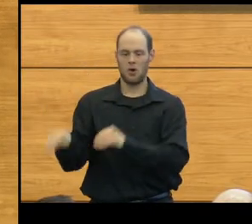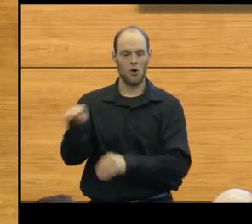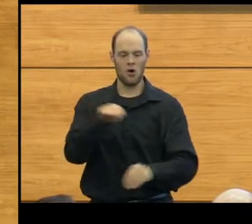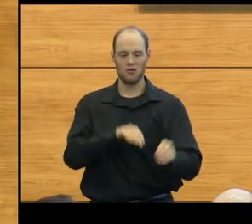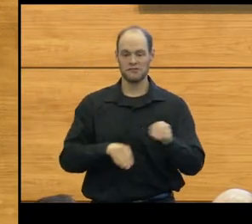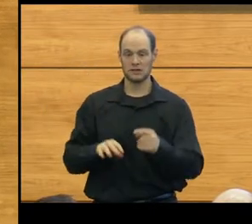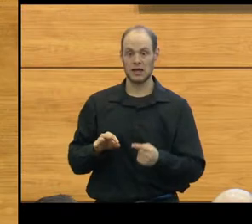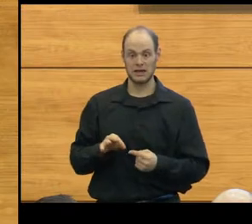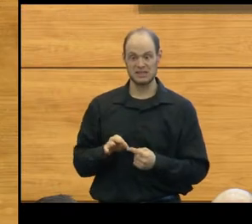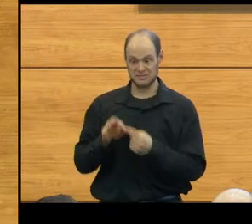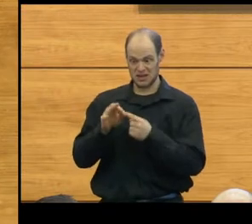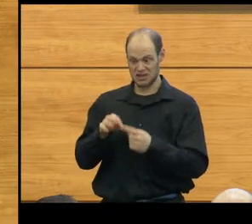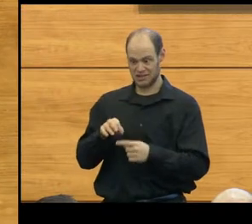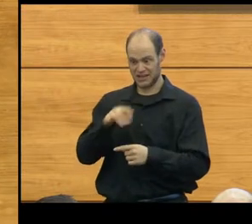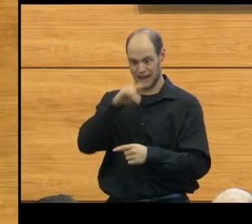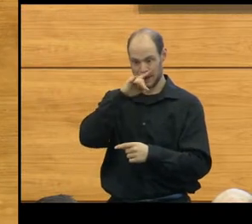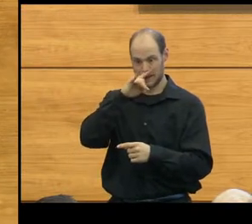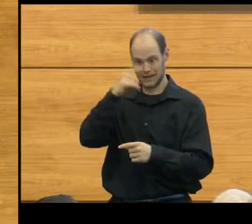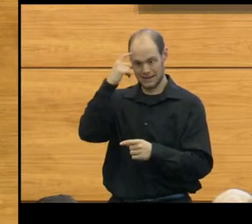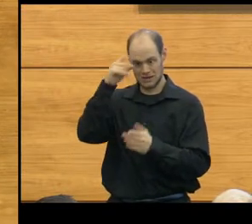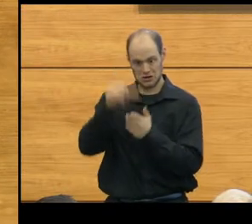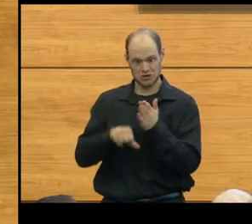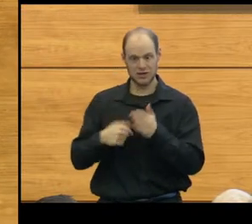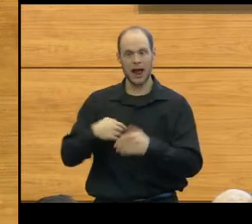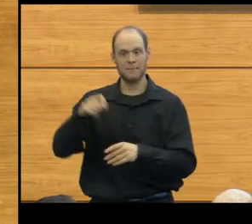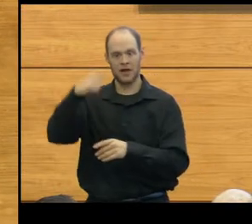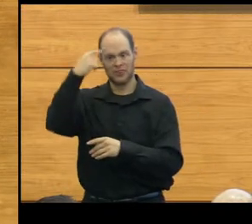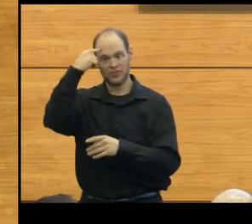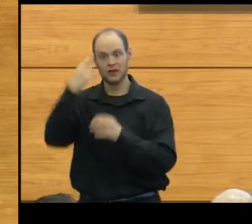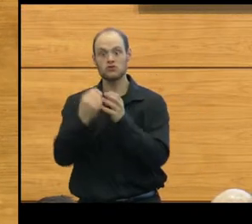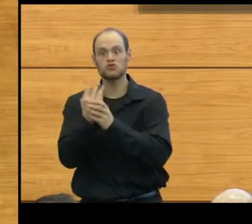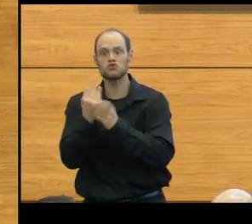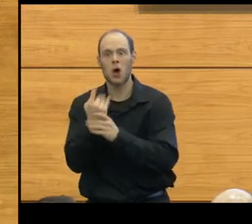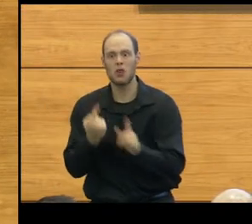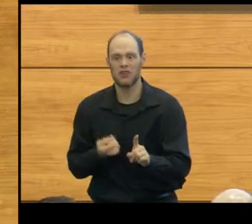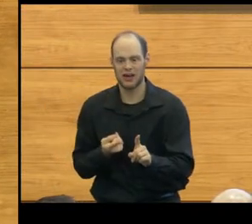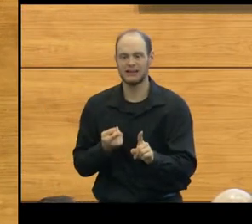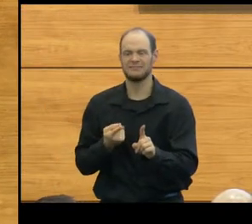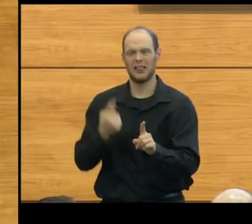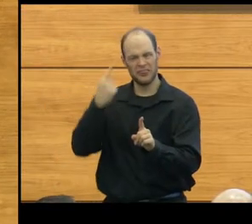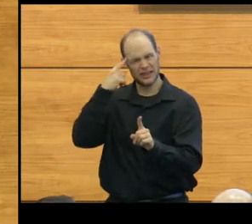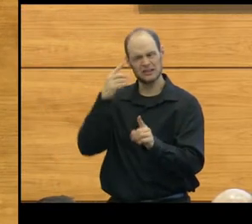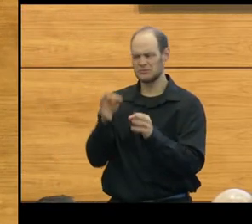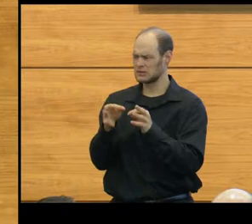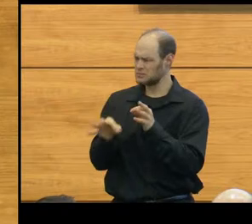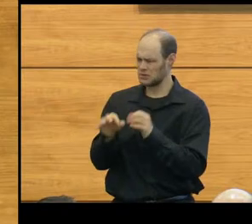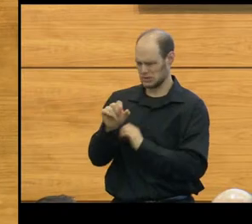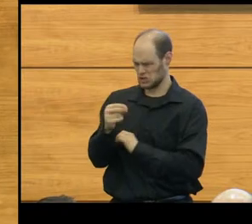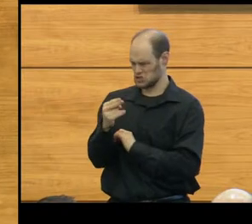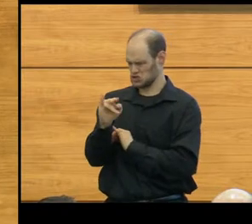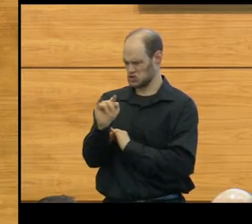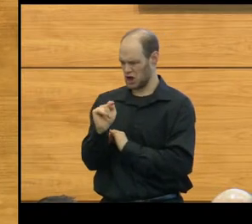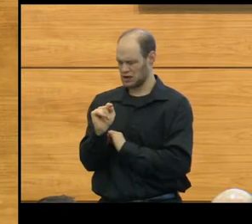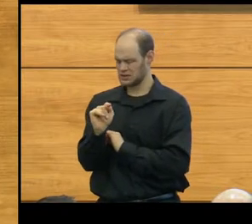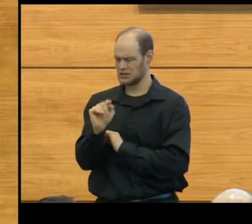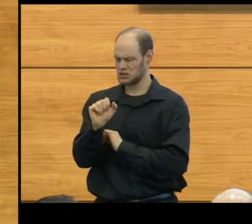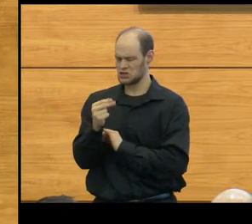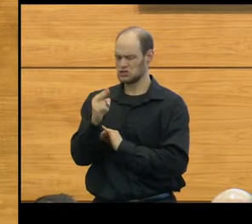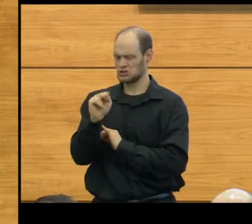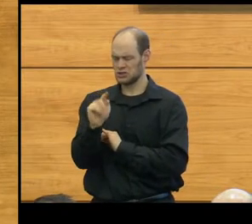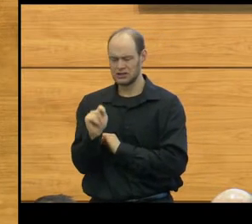And particularly in pediatric neurosurgery, I've got to think about growth. When I think about something as simple as a shunt, I may